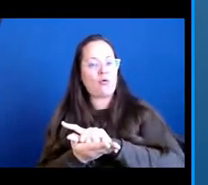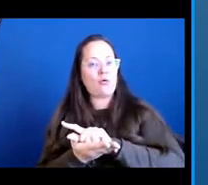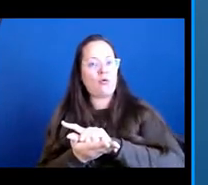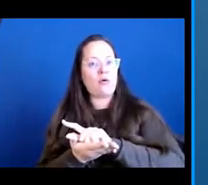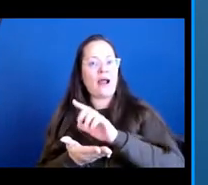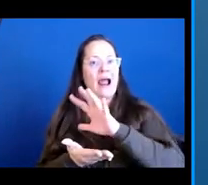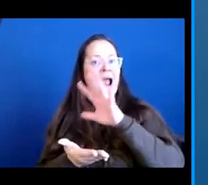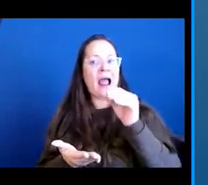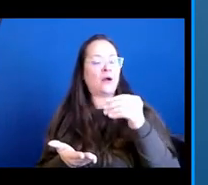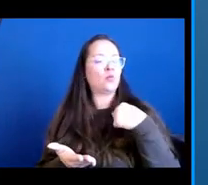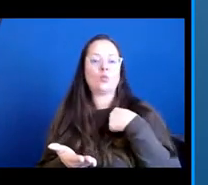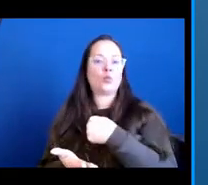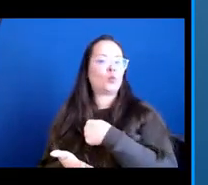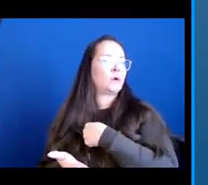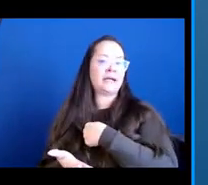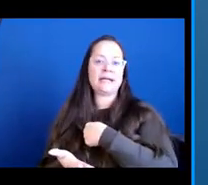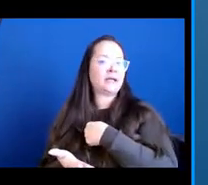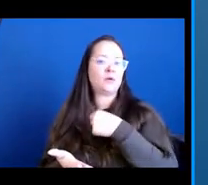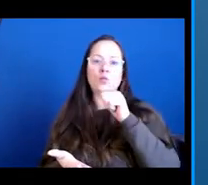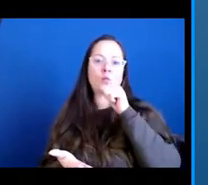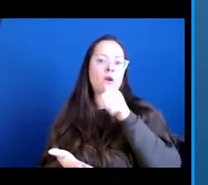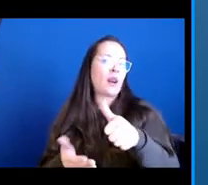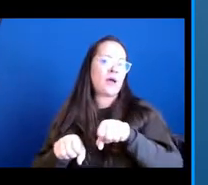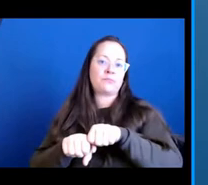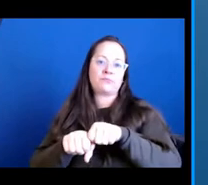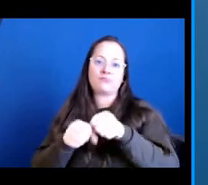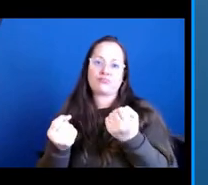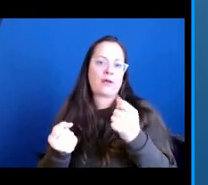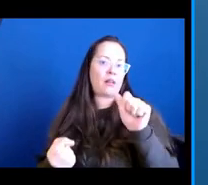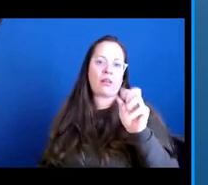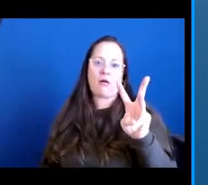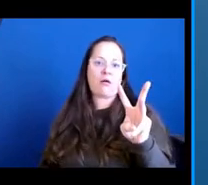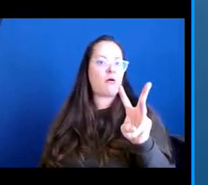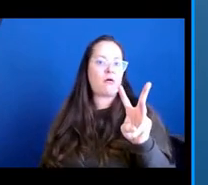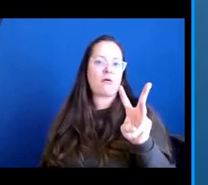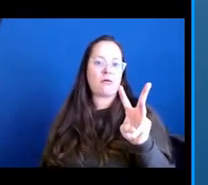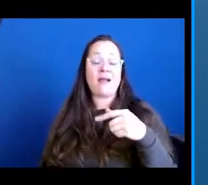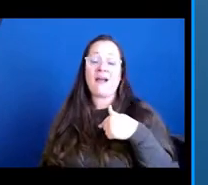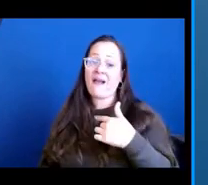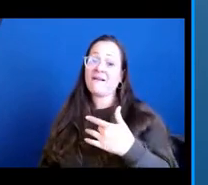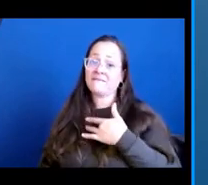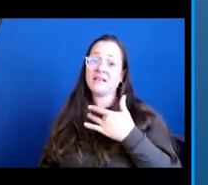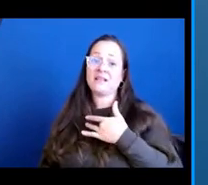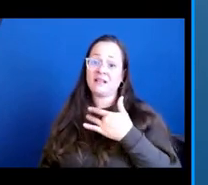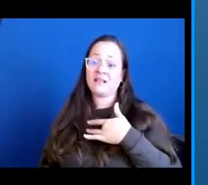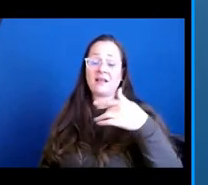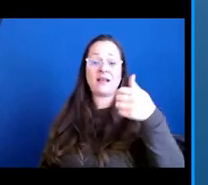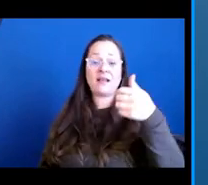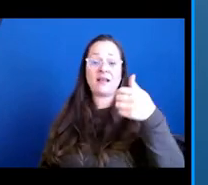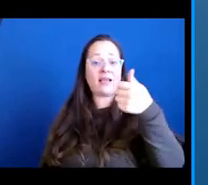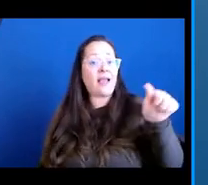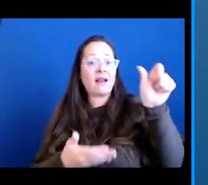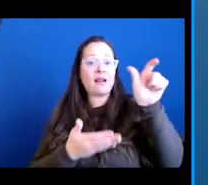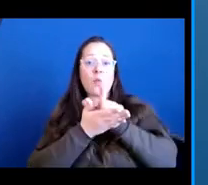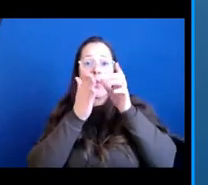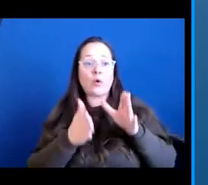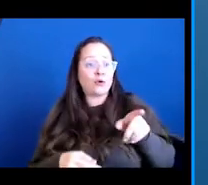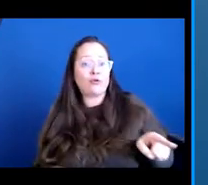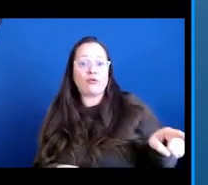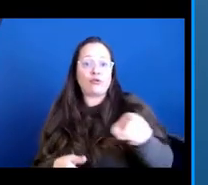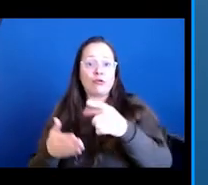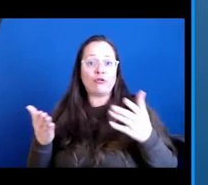be breaking our law and I feel that any lawyer in the room or around the table